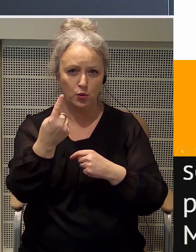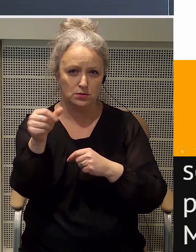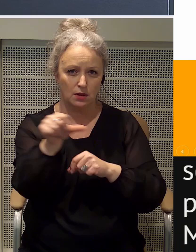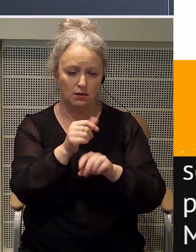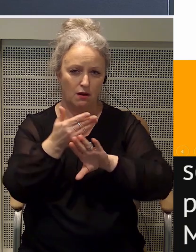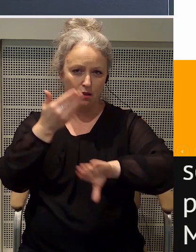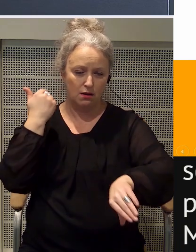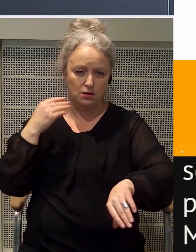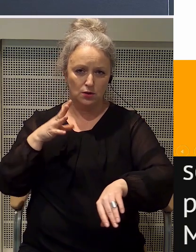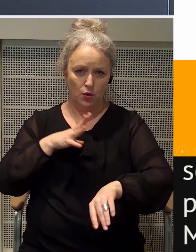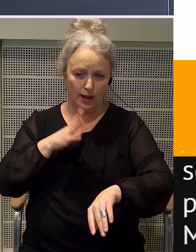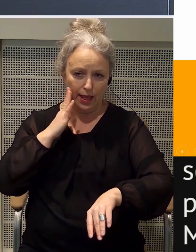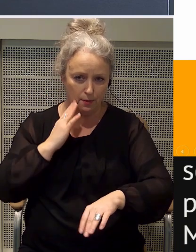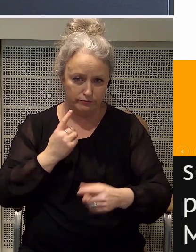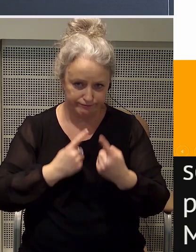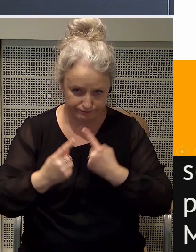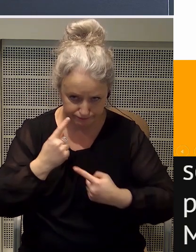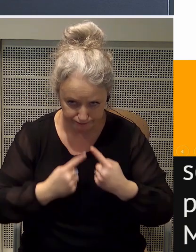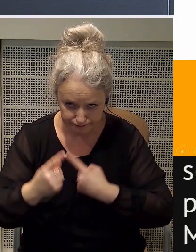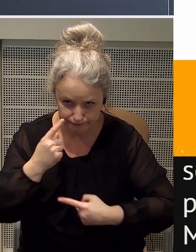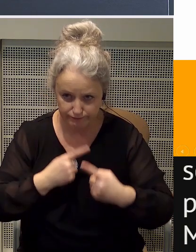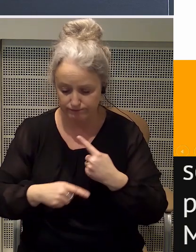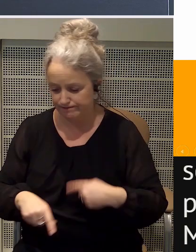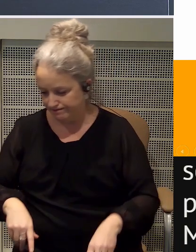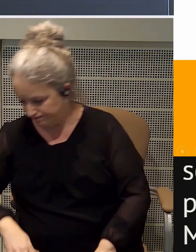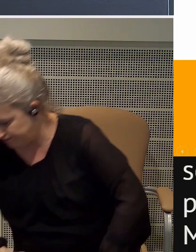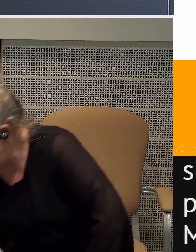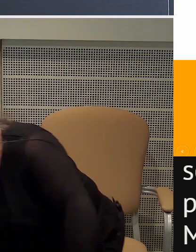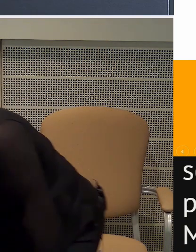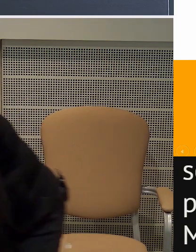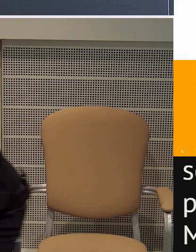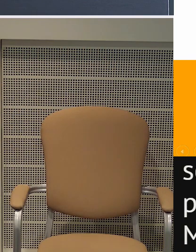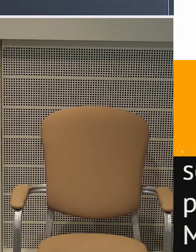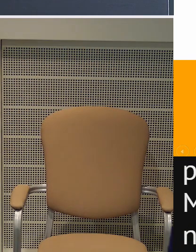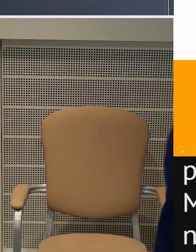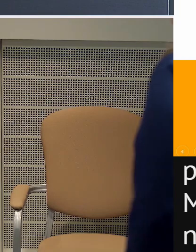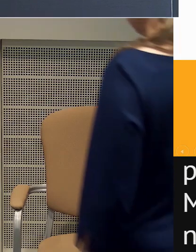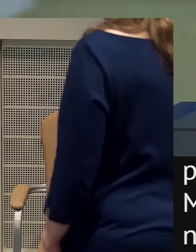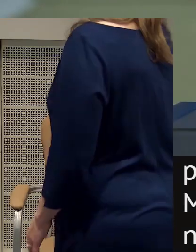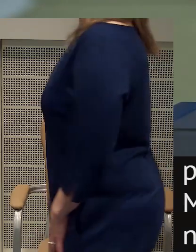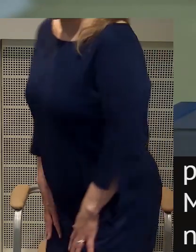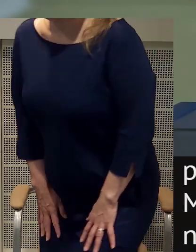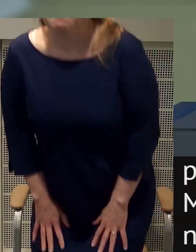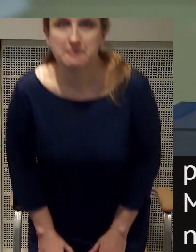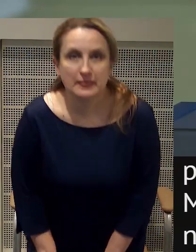she is receiving the treatment. And a week ago, we talked with her mother.